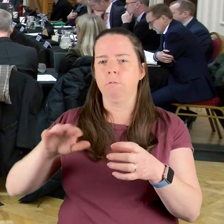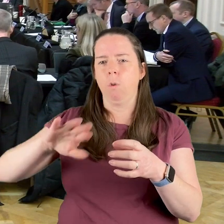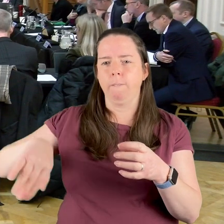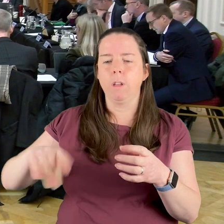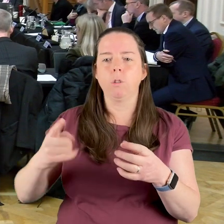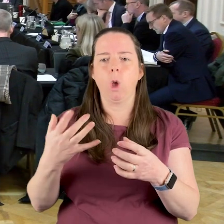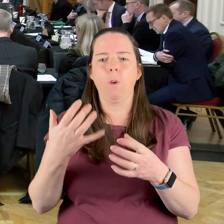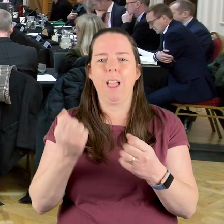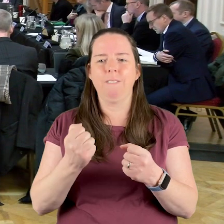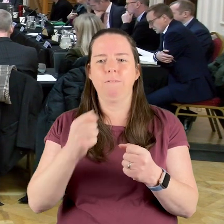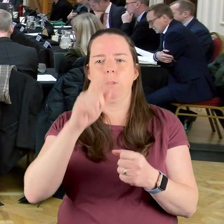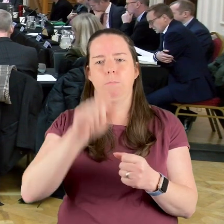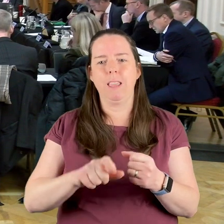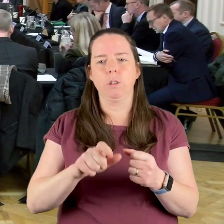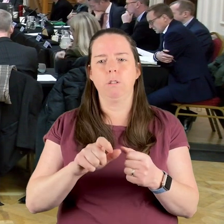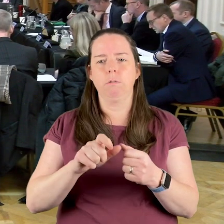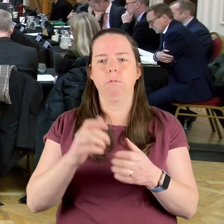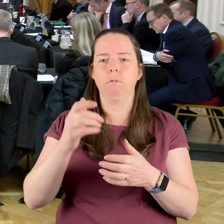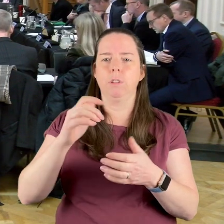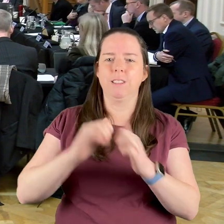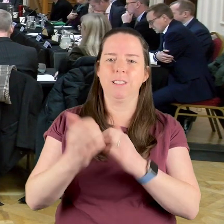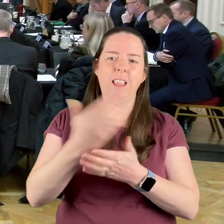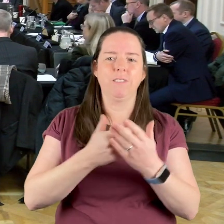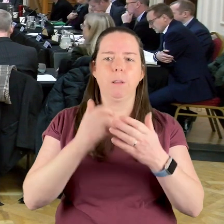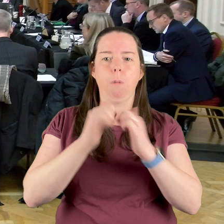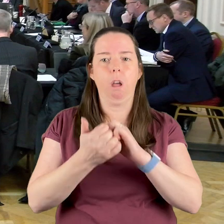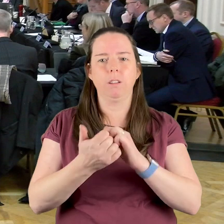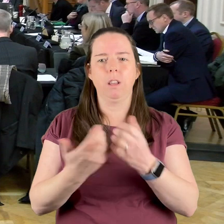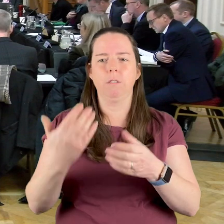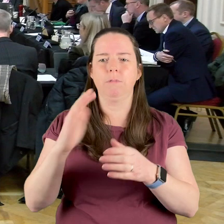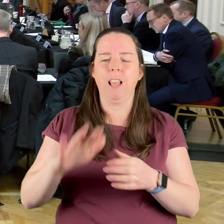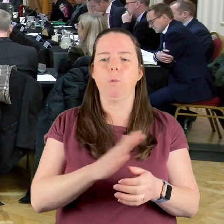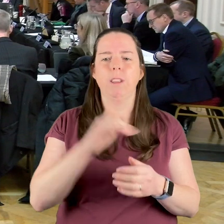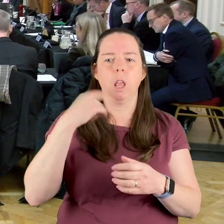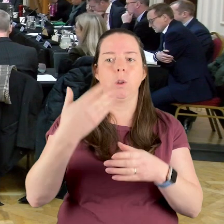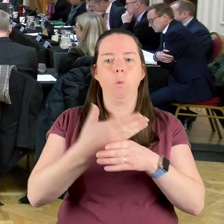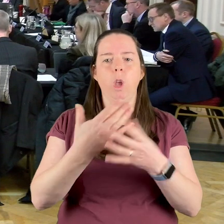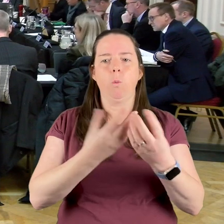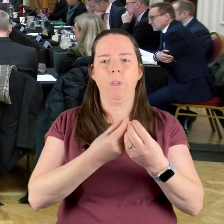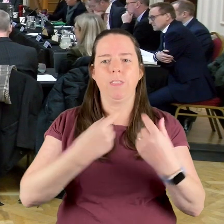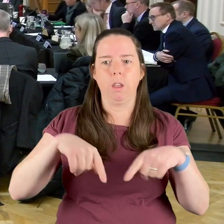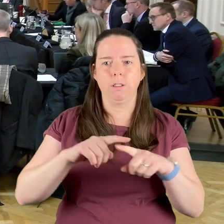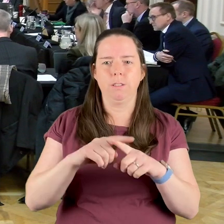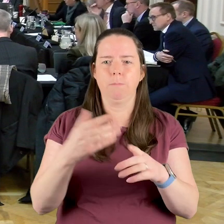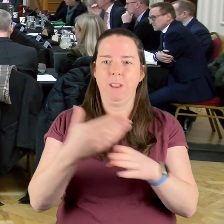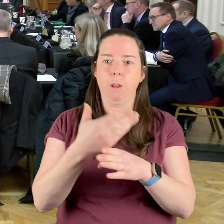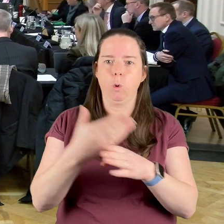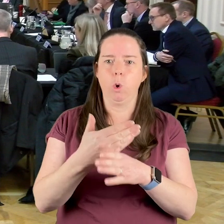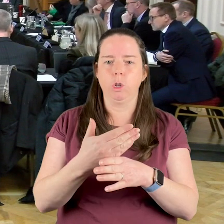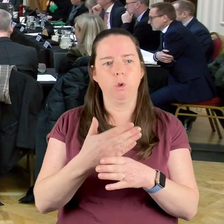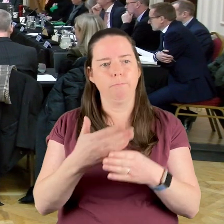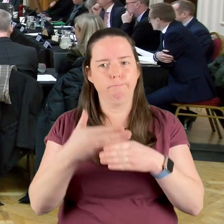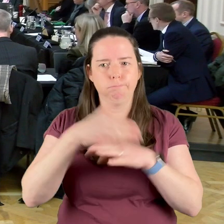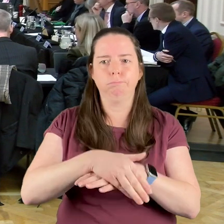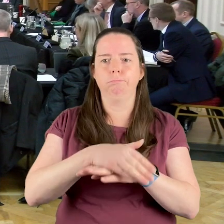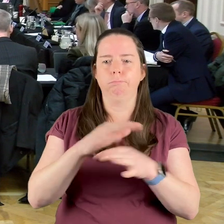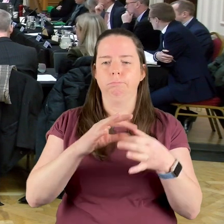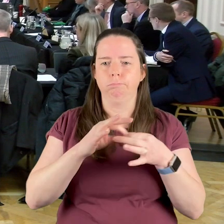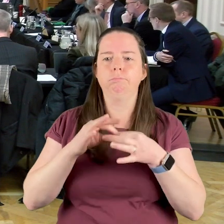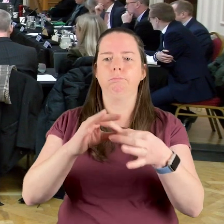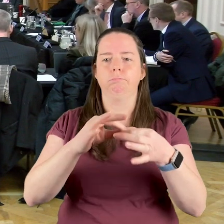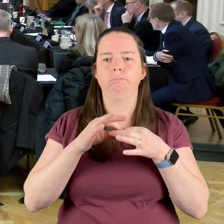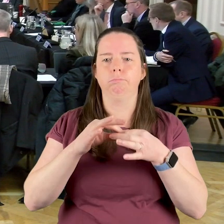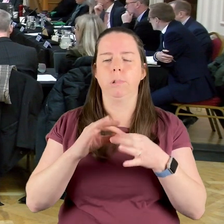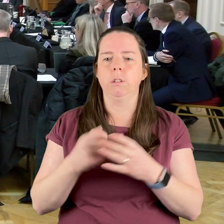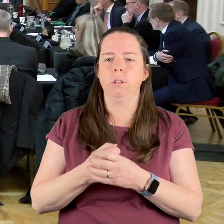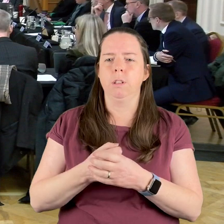actually recruited two, but one person dropped off. So we've actually got patient safety partner in Southwest London working with us on this, that is